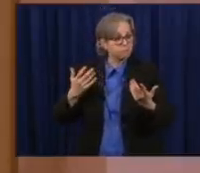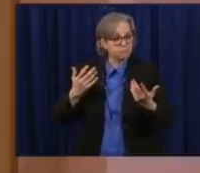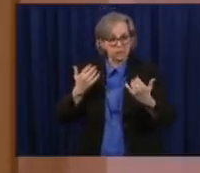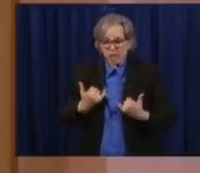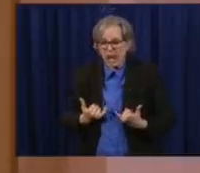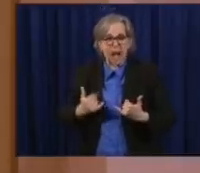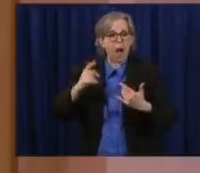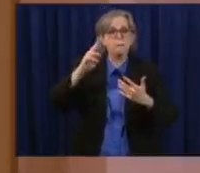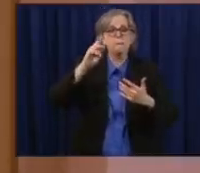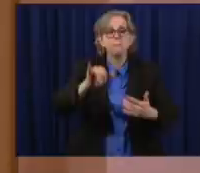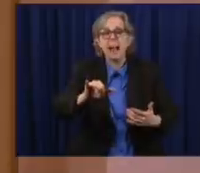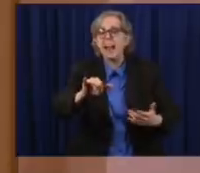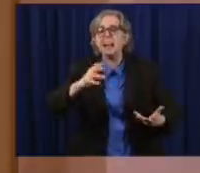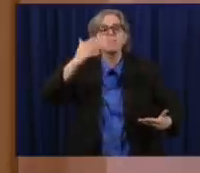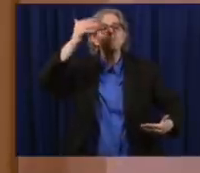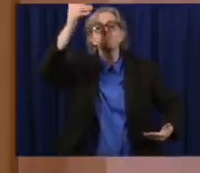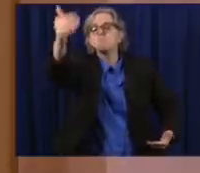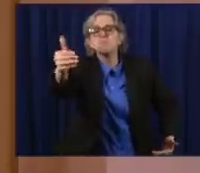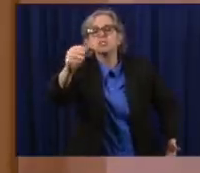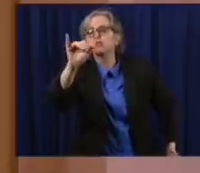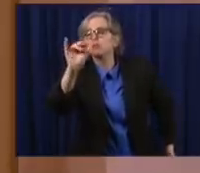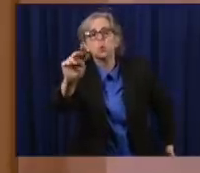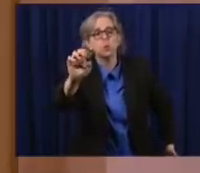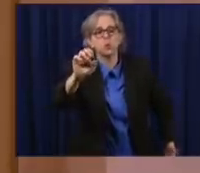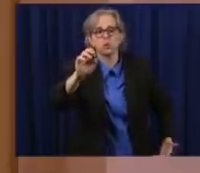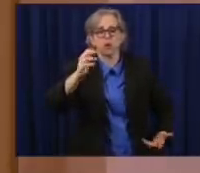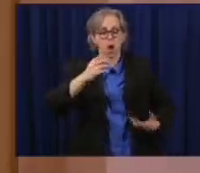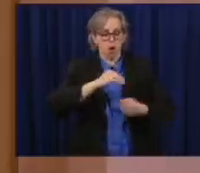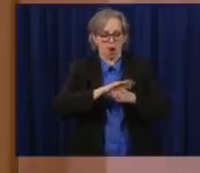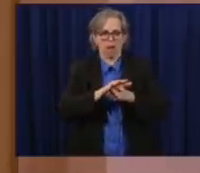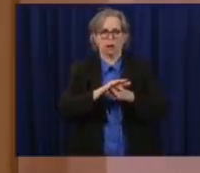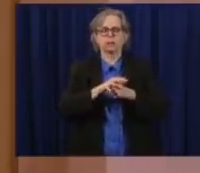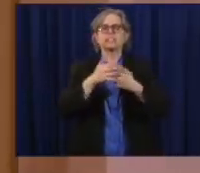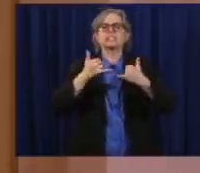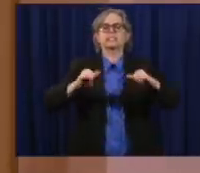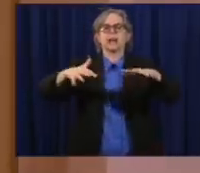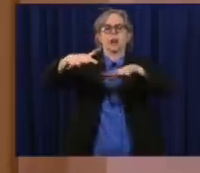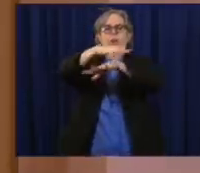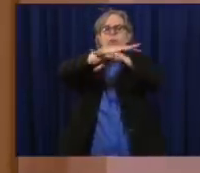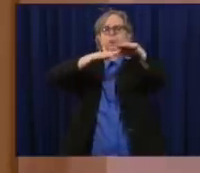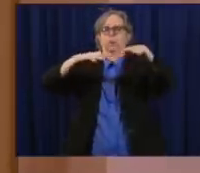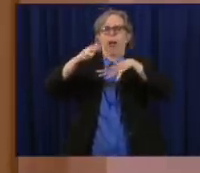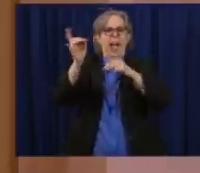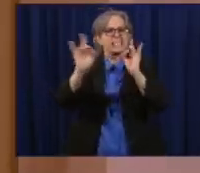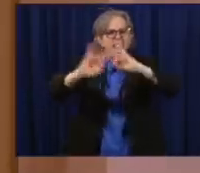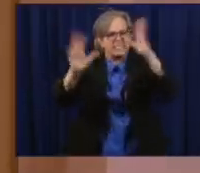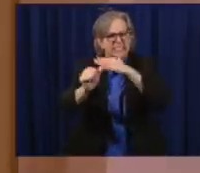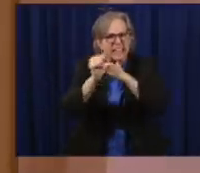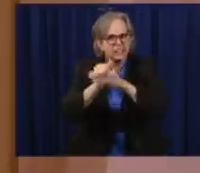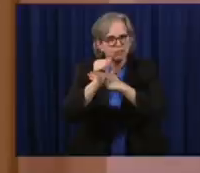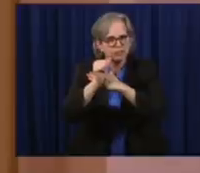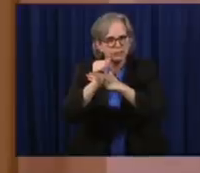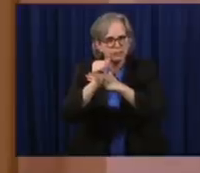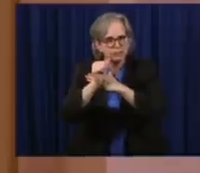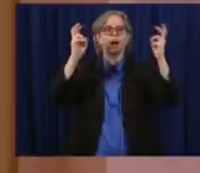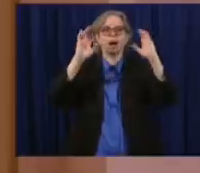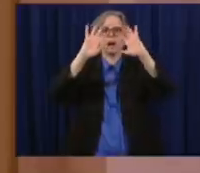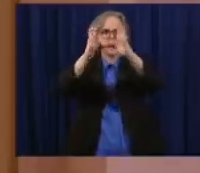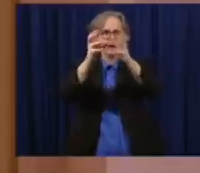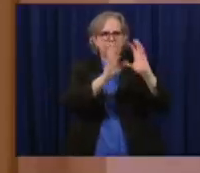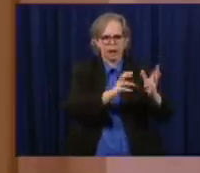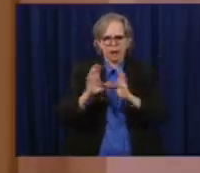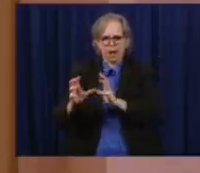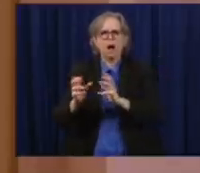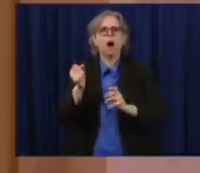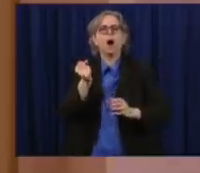that coronavirus is just as dangerous as it's ever been. And what we believe that will protect